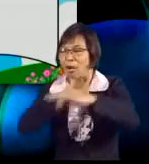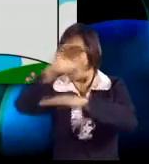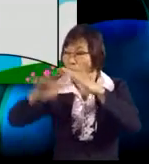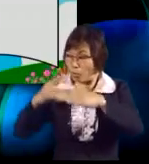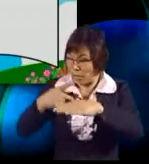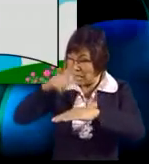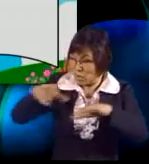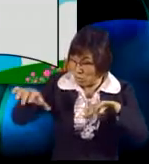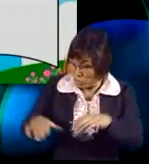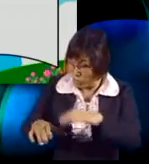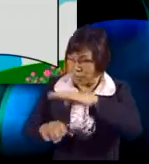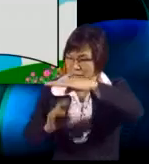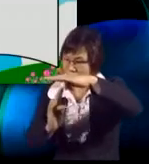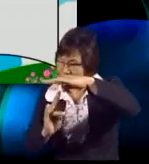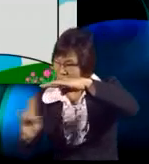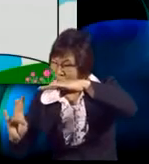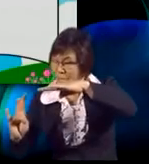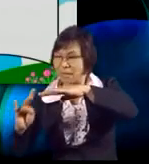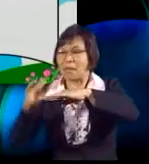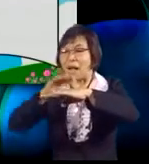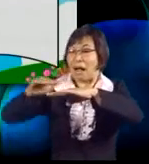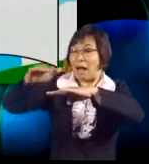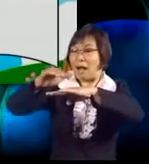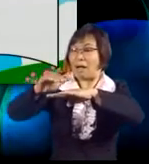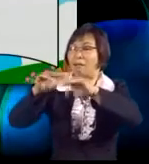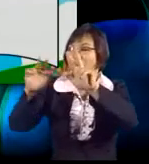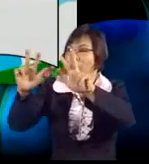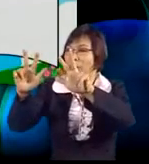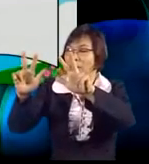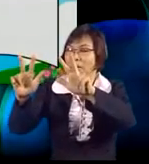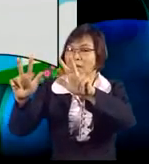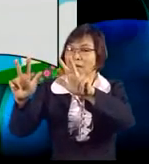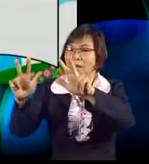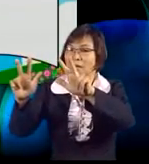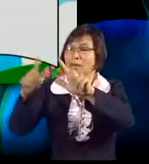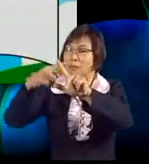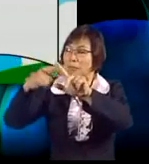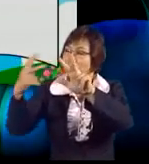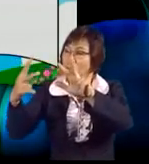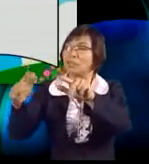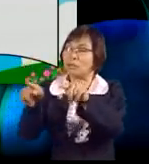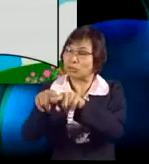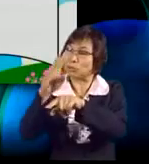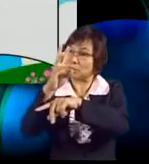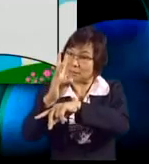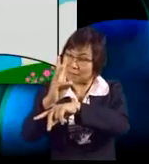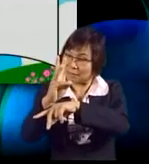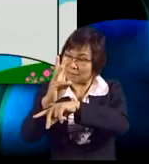denominator is 7. So all we need to do is to add the